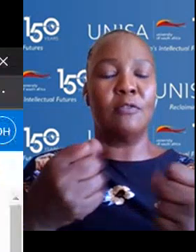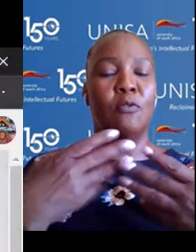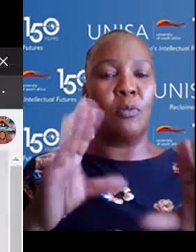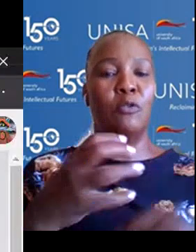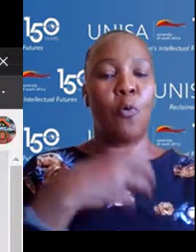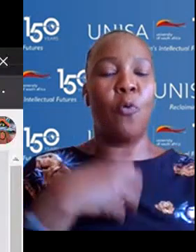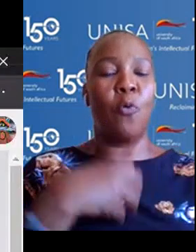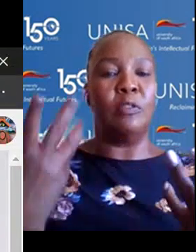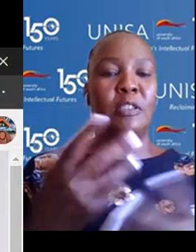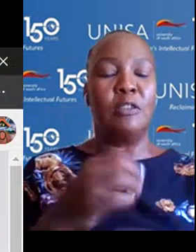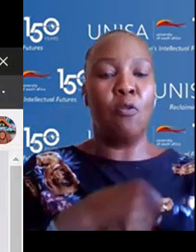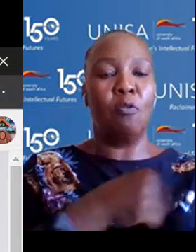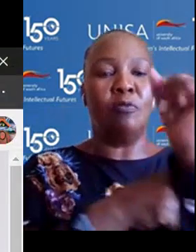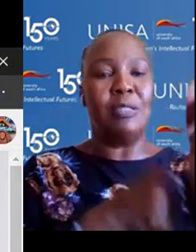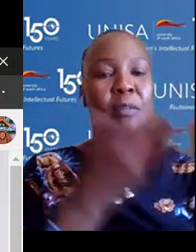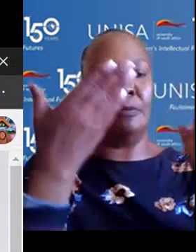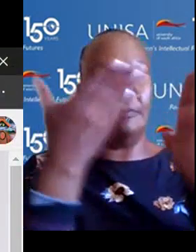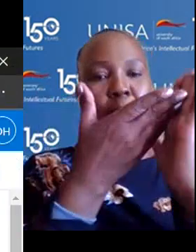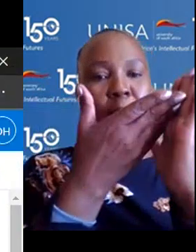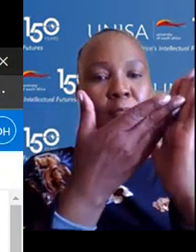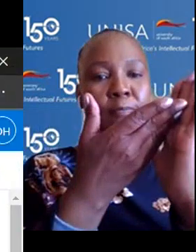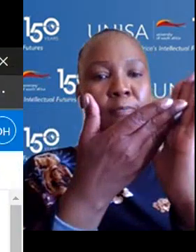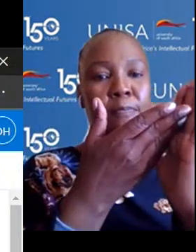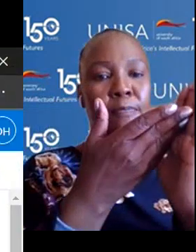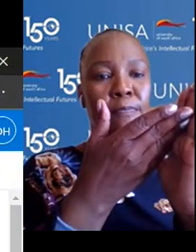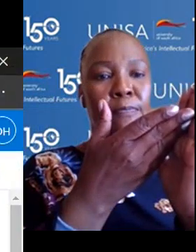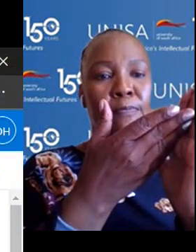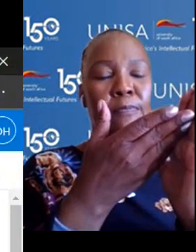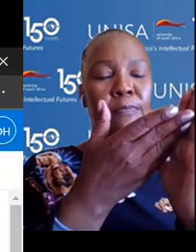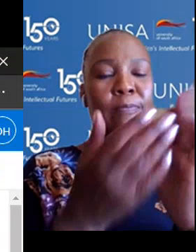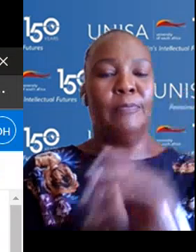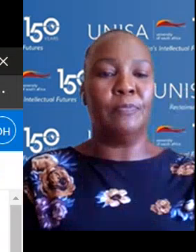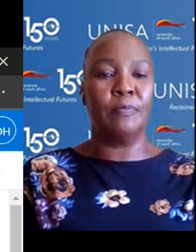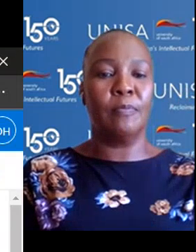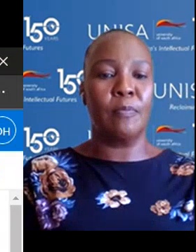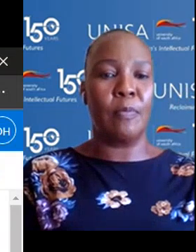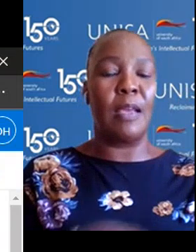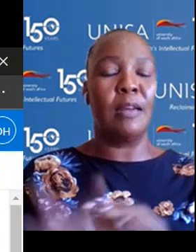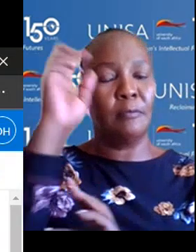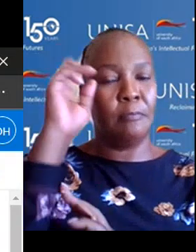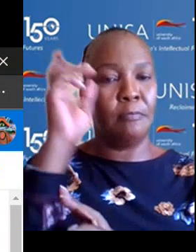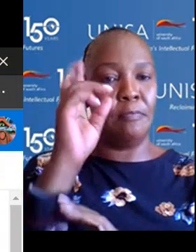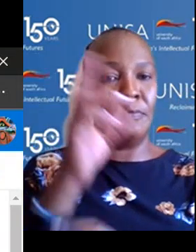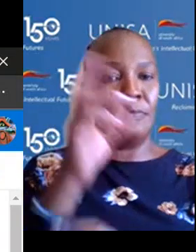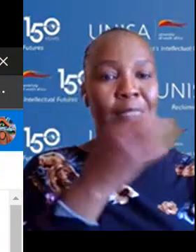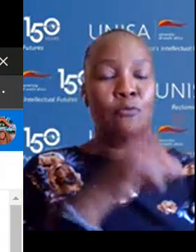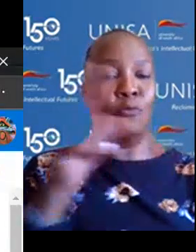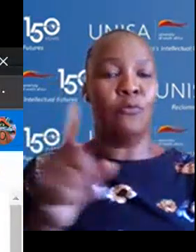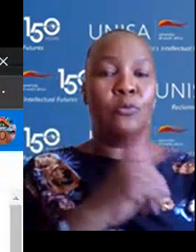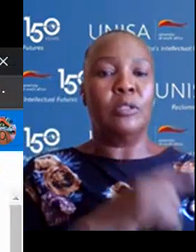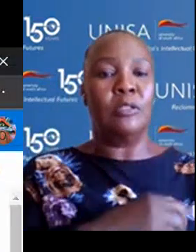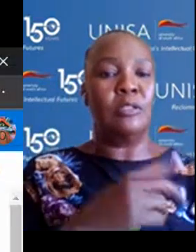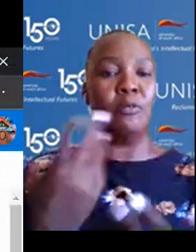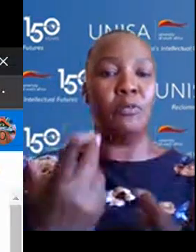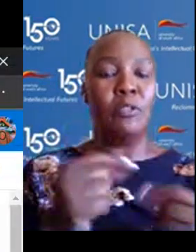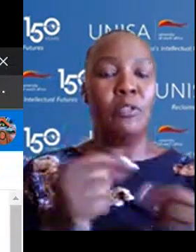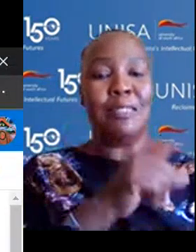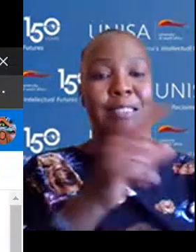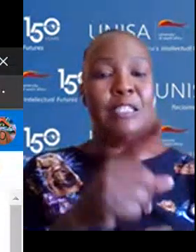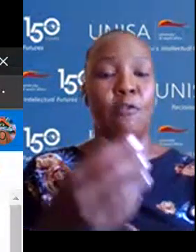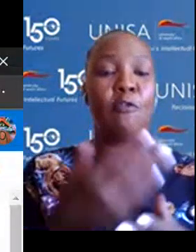Your Office is still over there. So just take note of that as well. Now remember I said to you, we have synchronized that